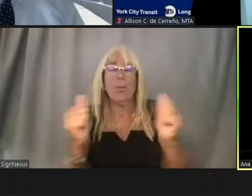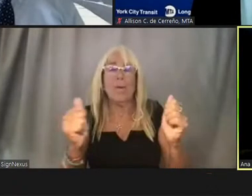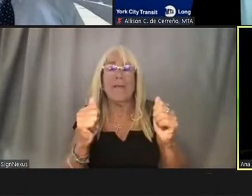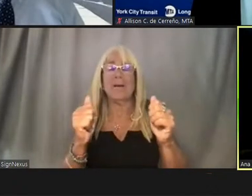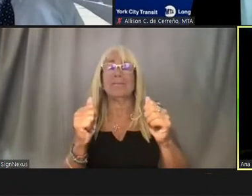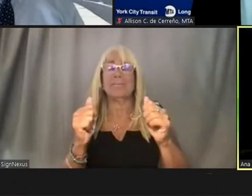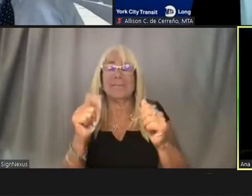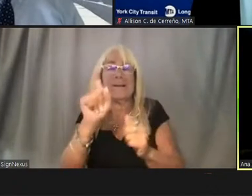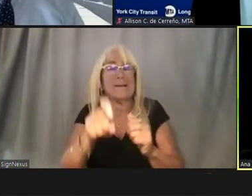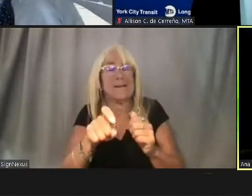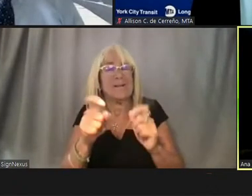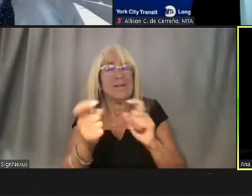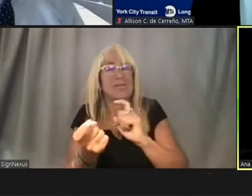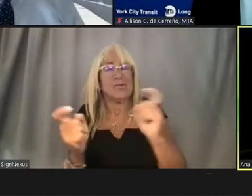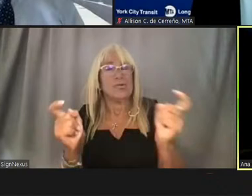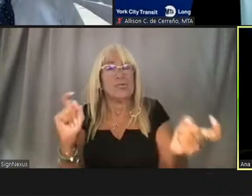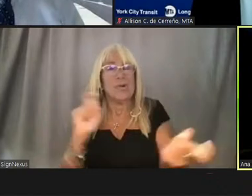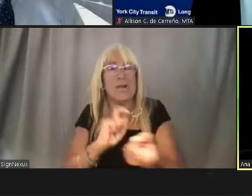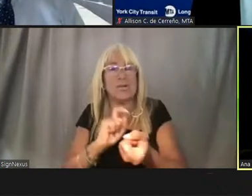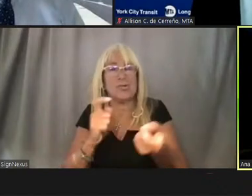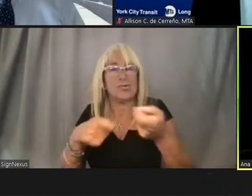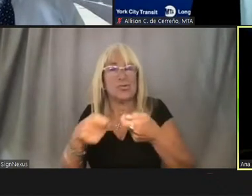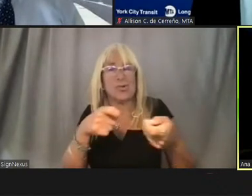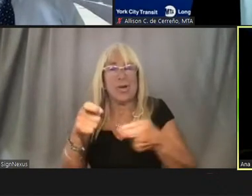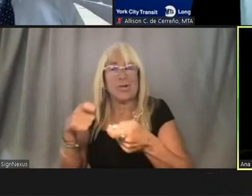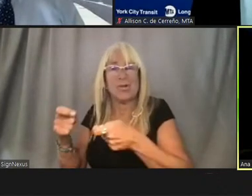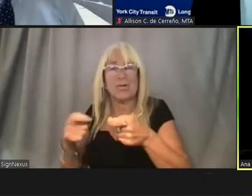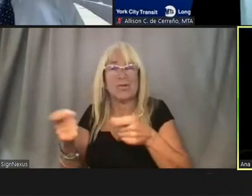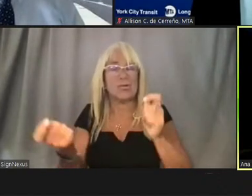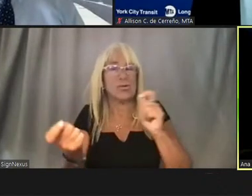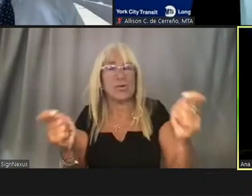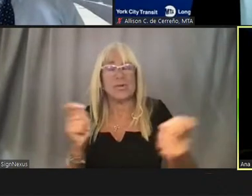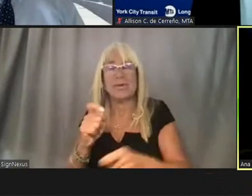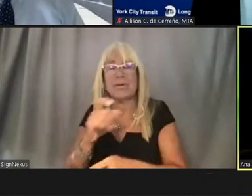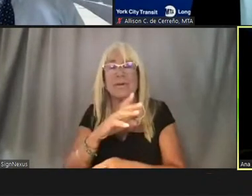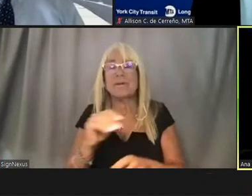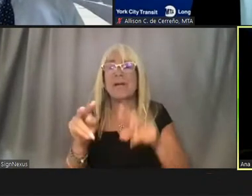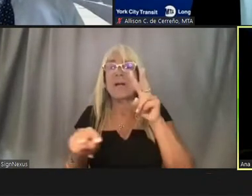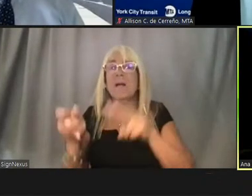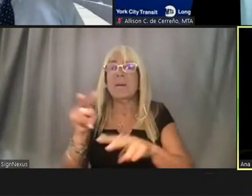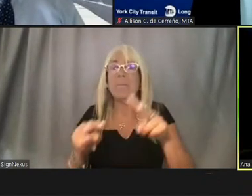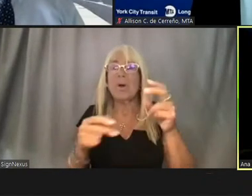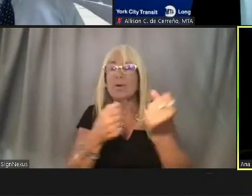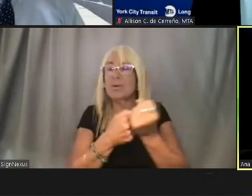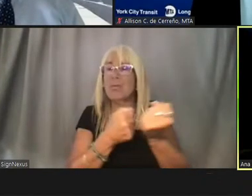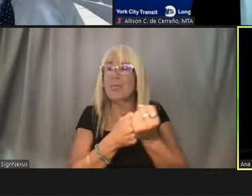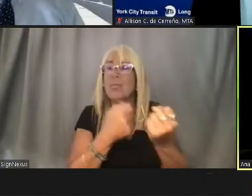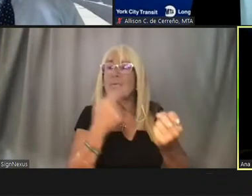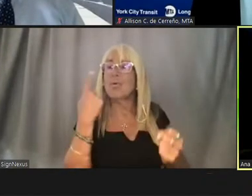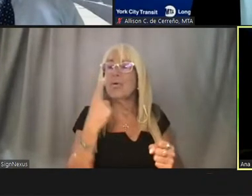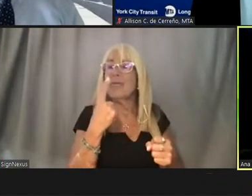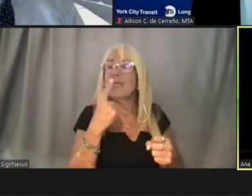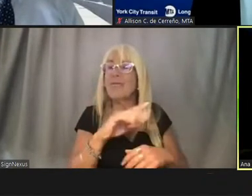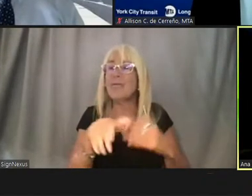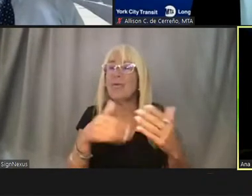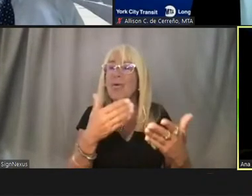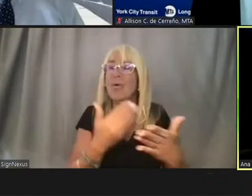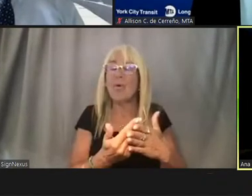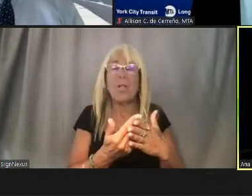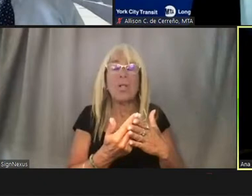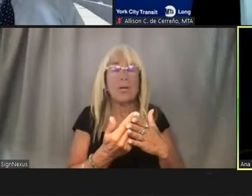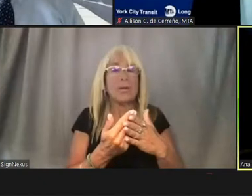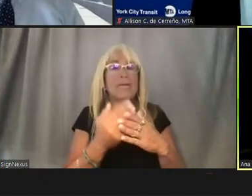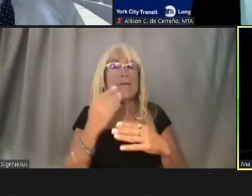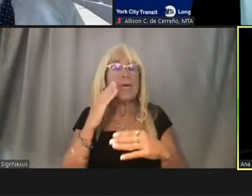change secondly uh sorry Monitor and report on congestion pricing operational metrics to inform future policy adjustments